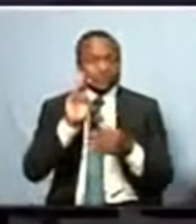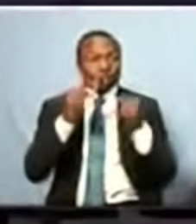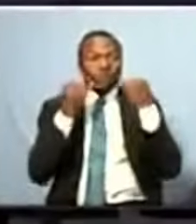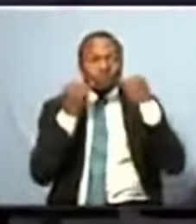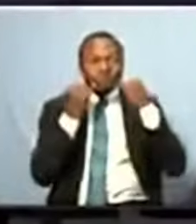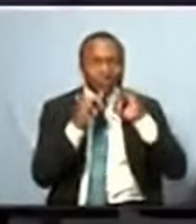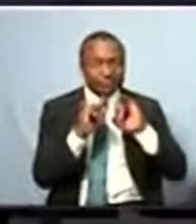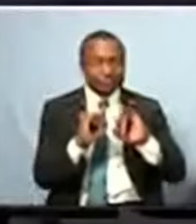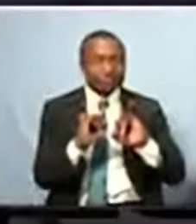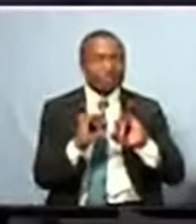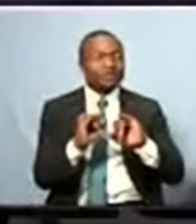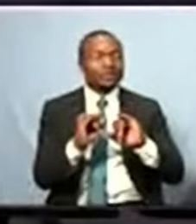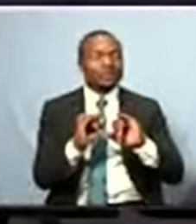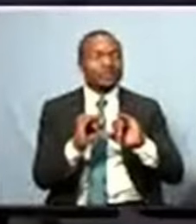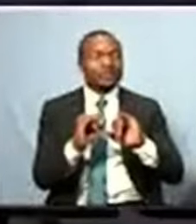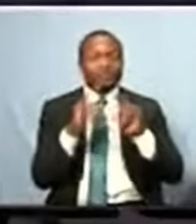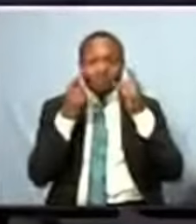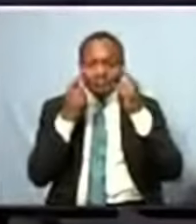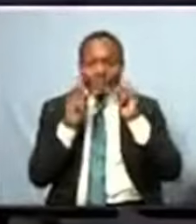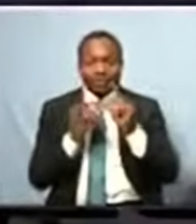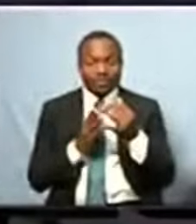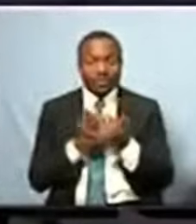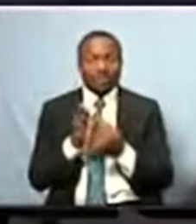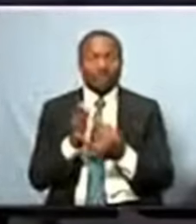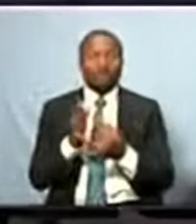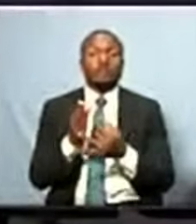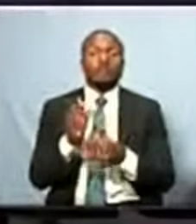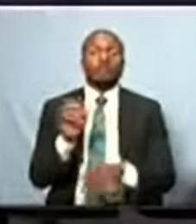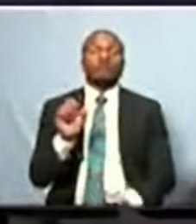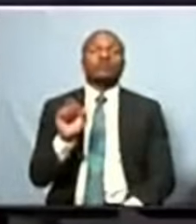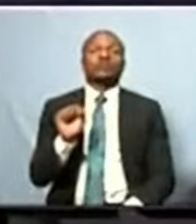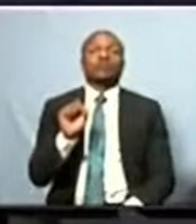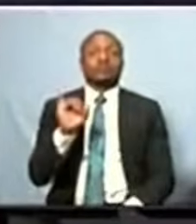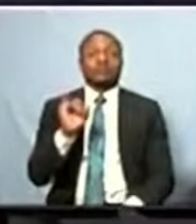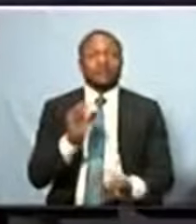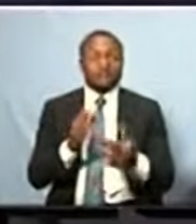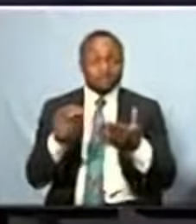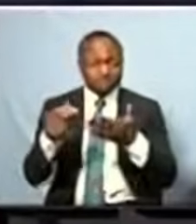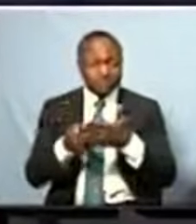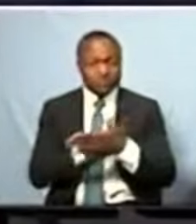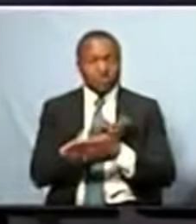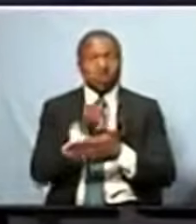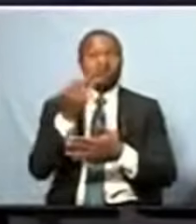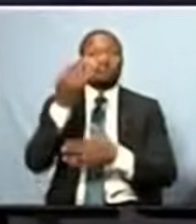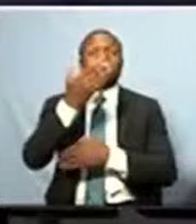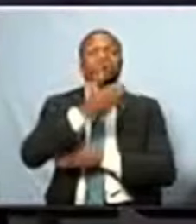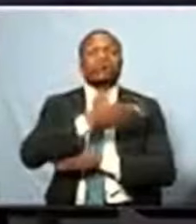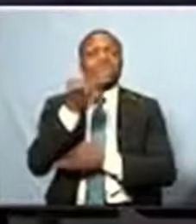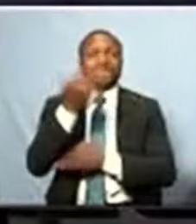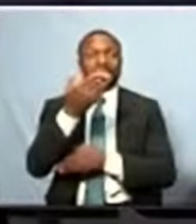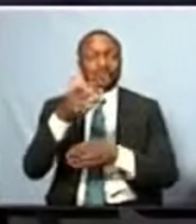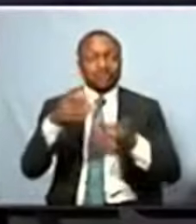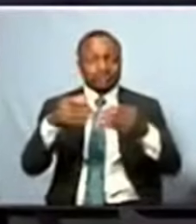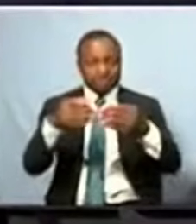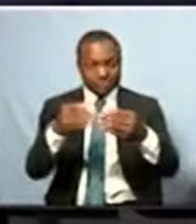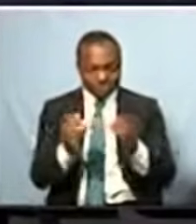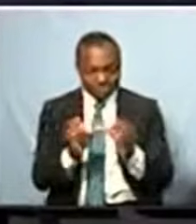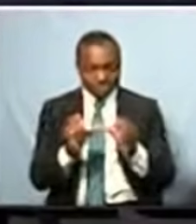public via a statutory instrument in terms of the new boundaries of